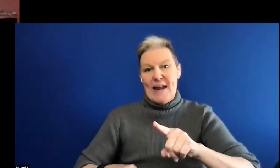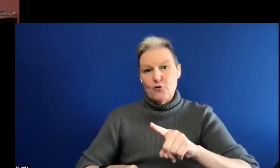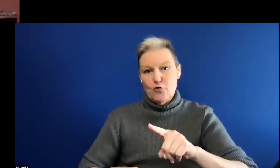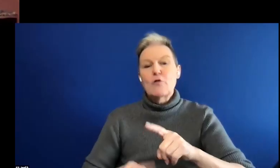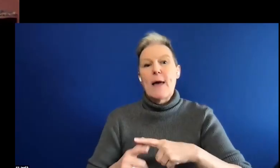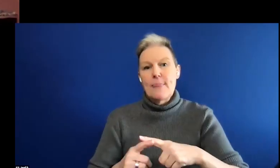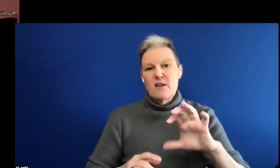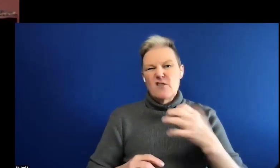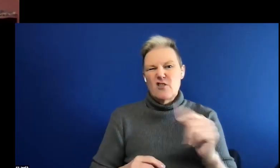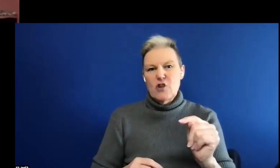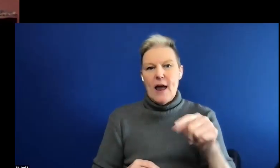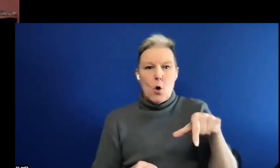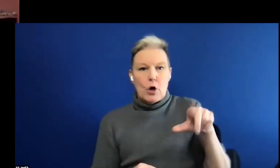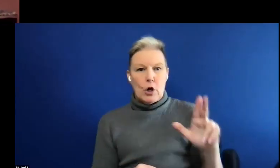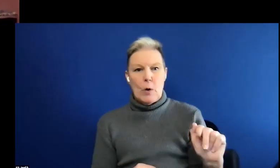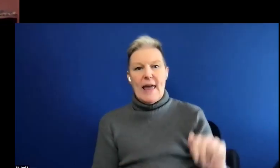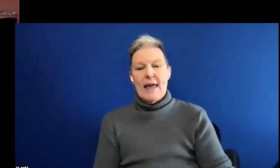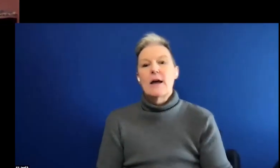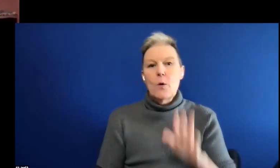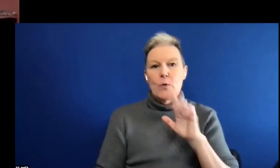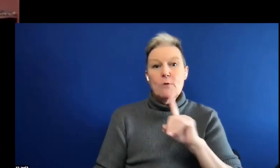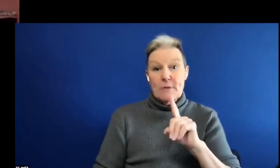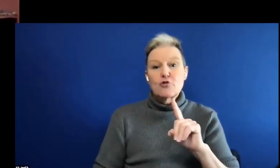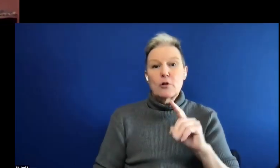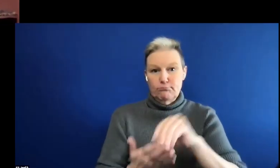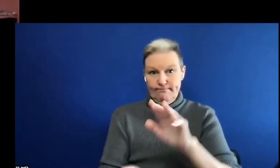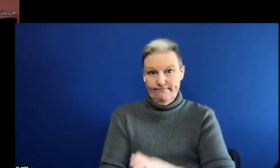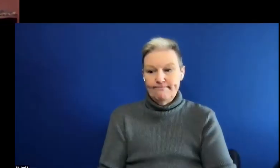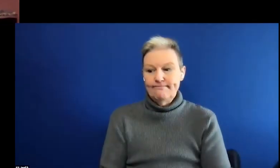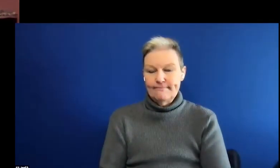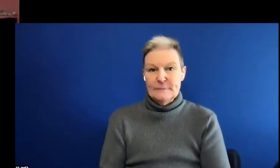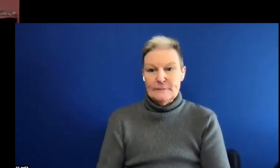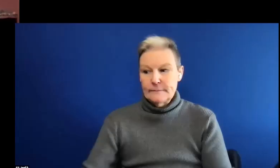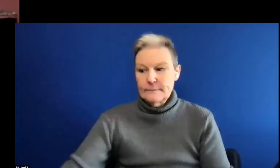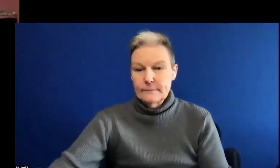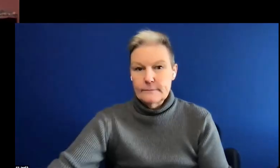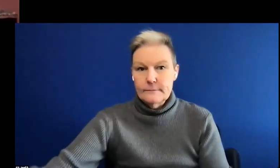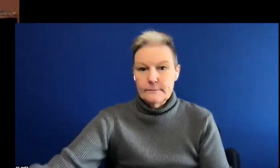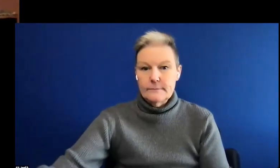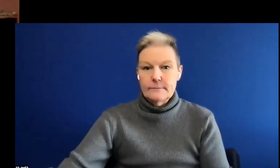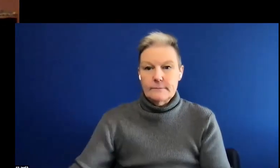question in the chat or the Q&A, and we will make sure that that is documented.